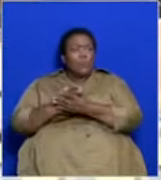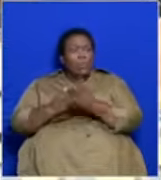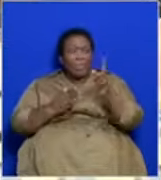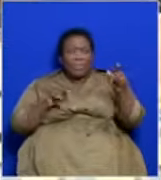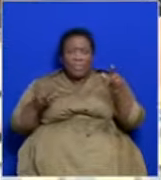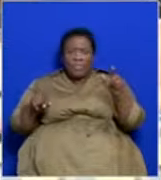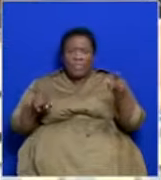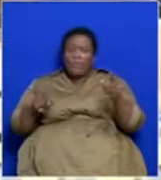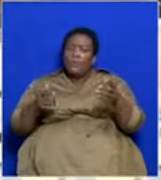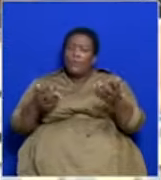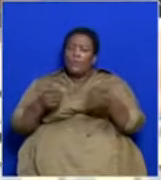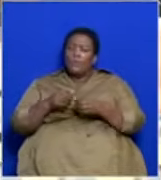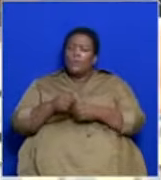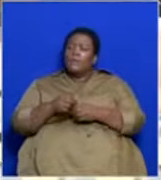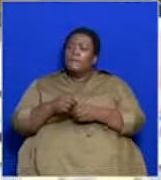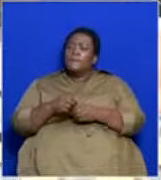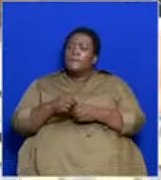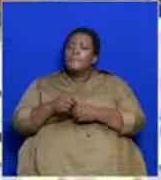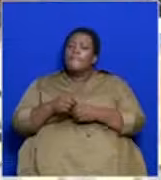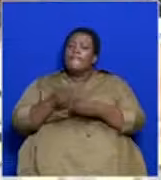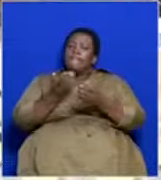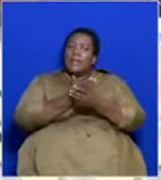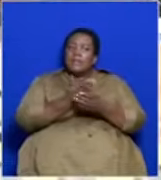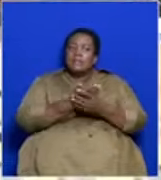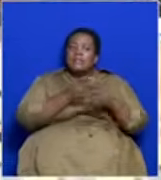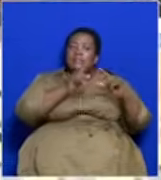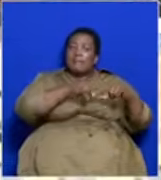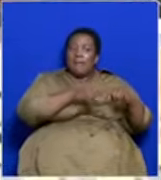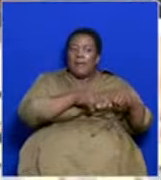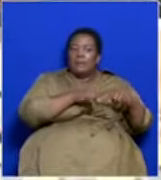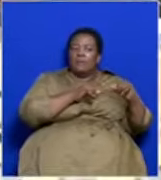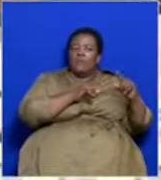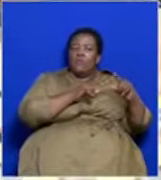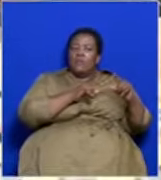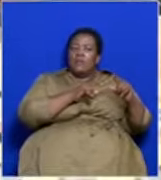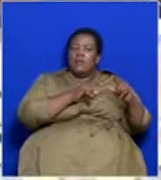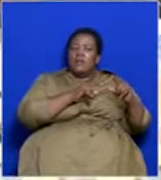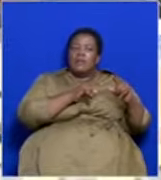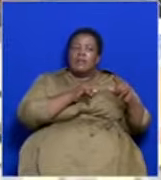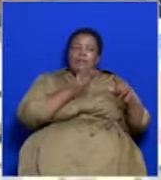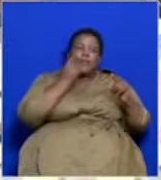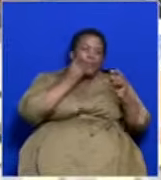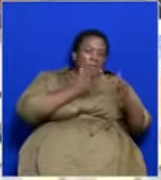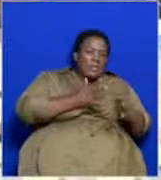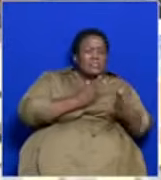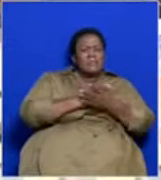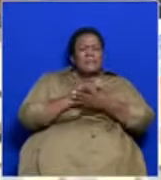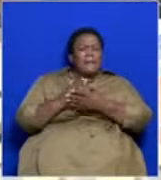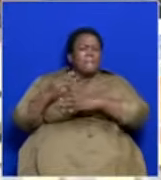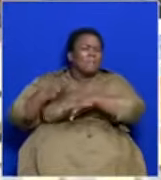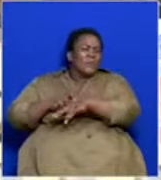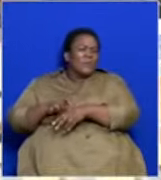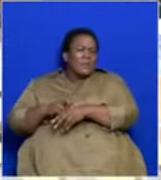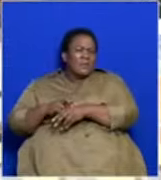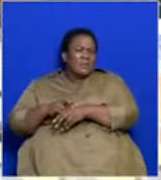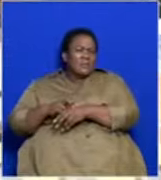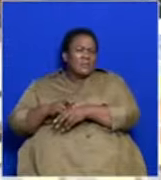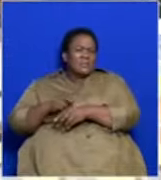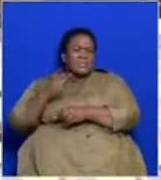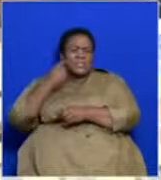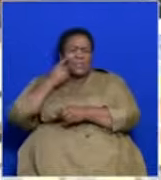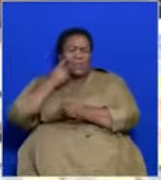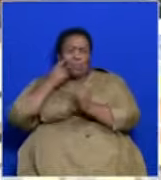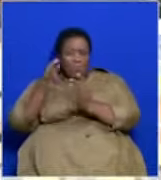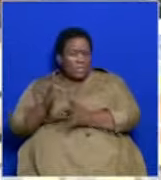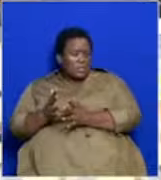dependent, but there are cases that are not complainant from the same facts. Some charges are not complainant dependent, and